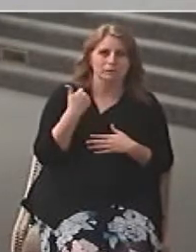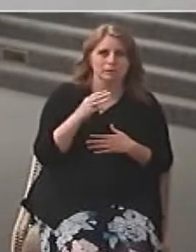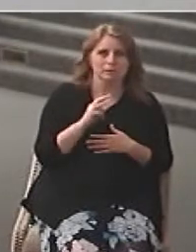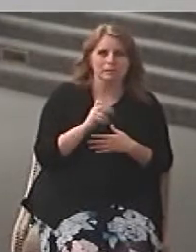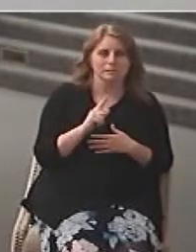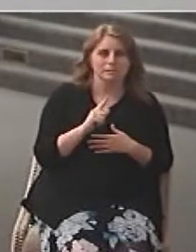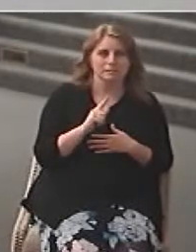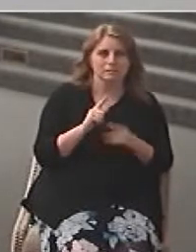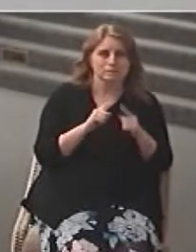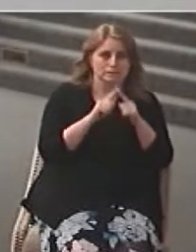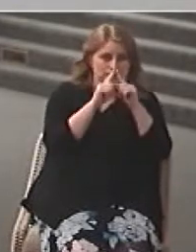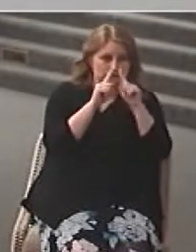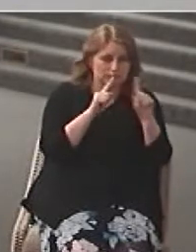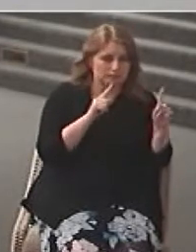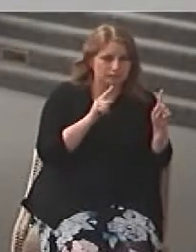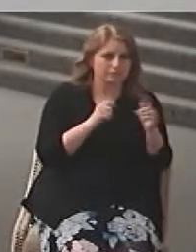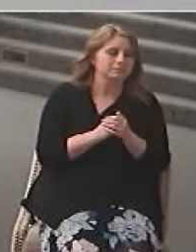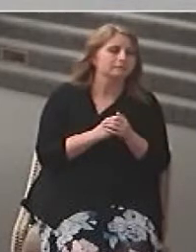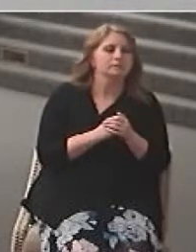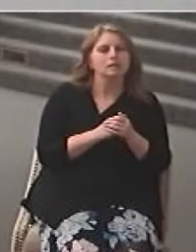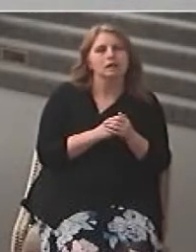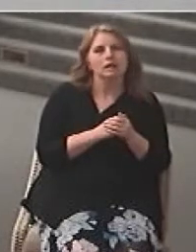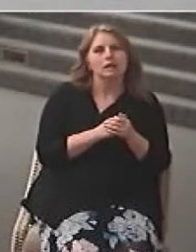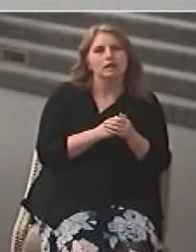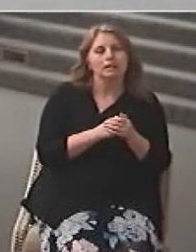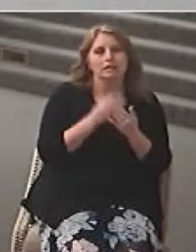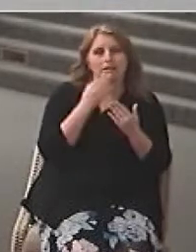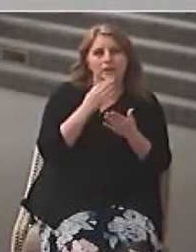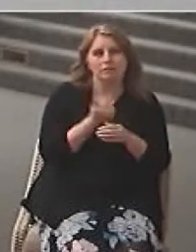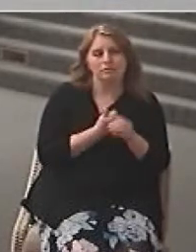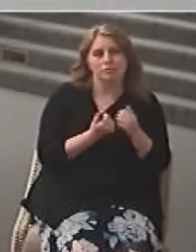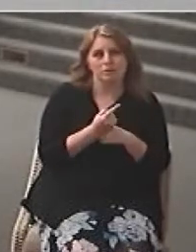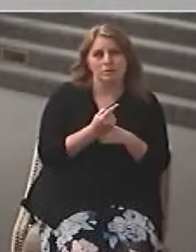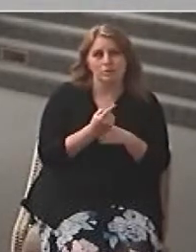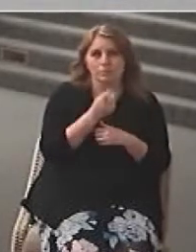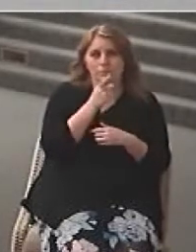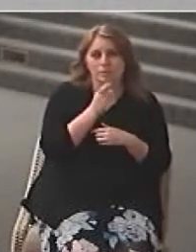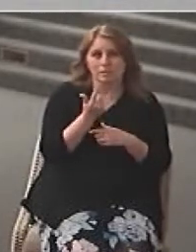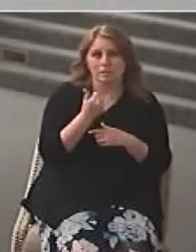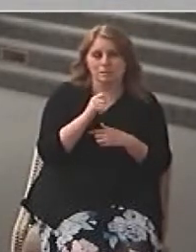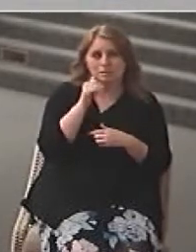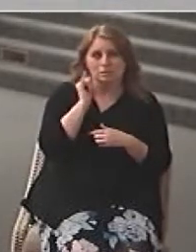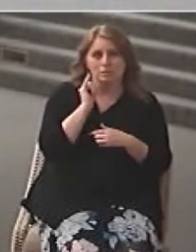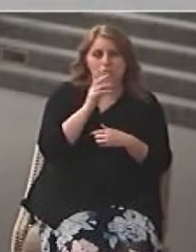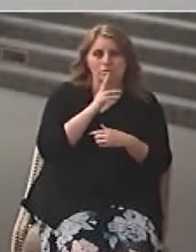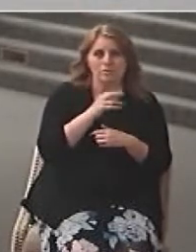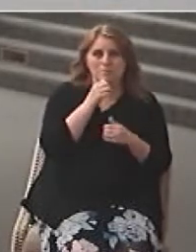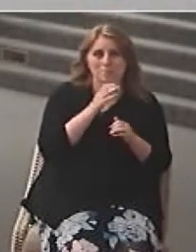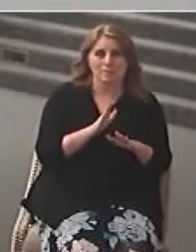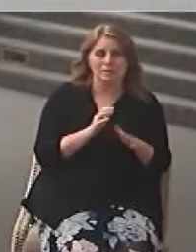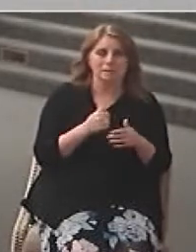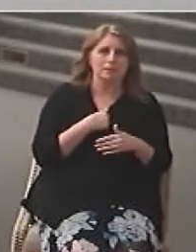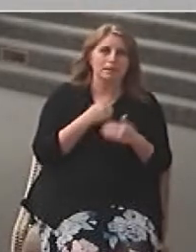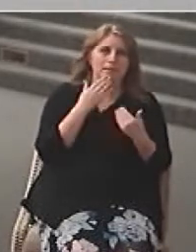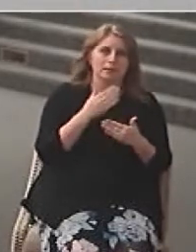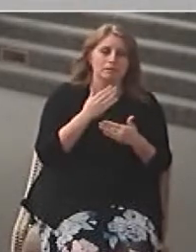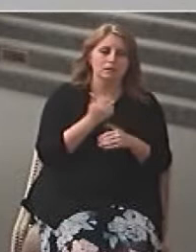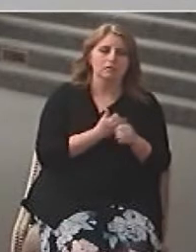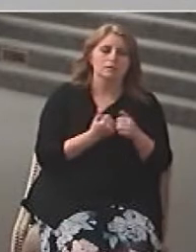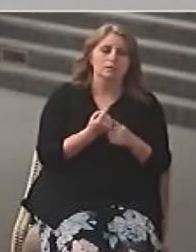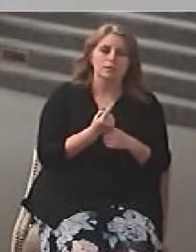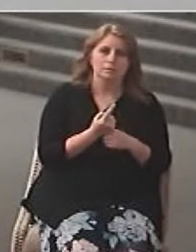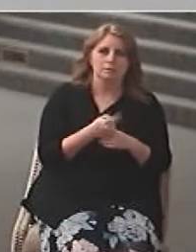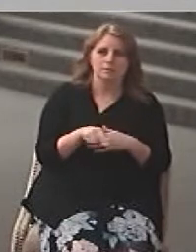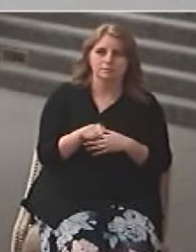distracted me. Thank you for everybody who came out. And really, it was a blessing, and I'm thankful for each and every one